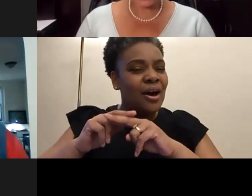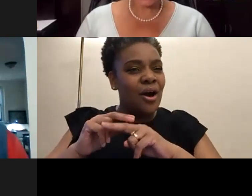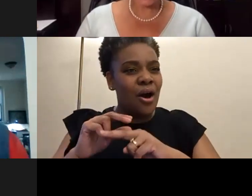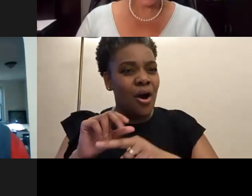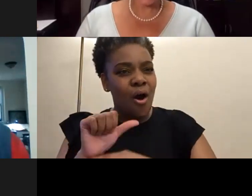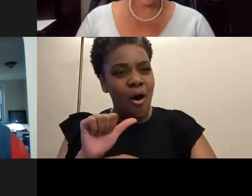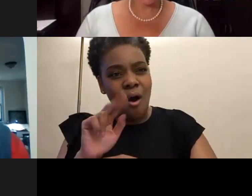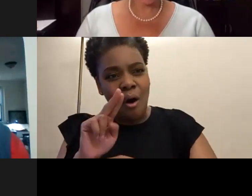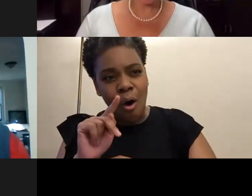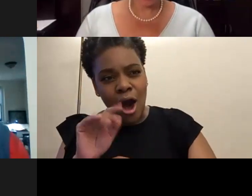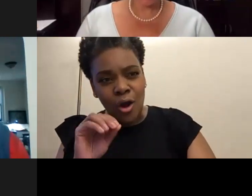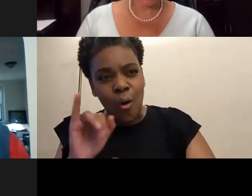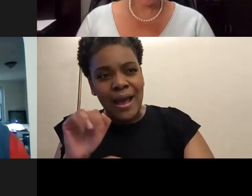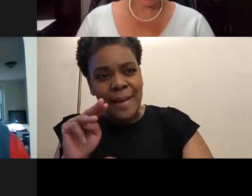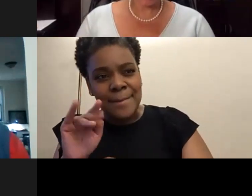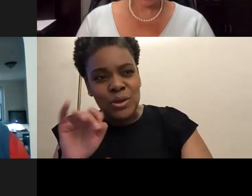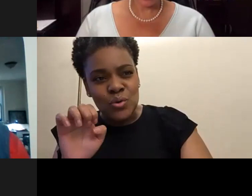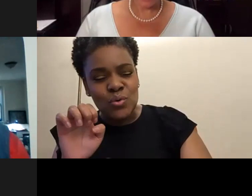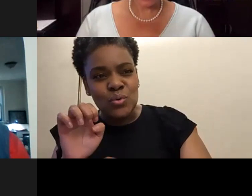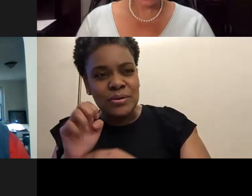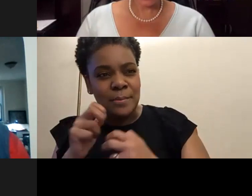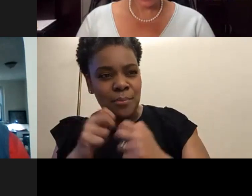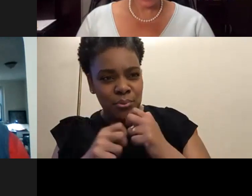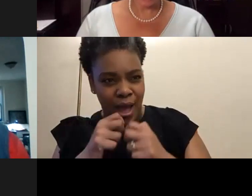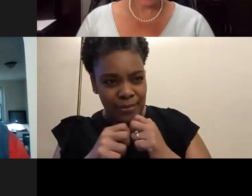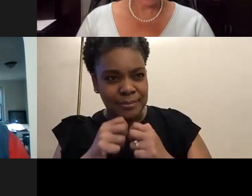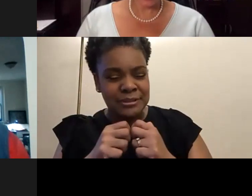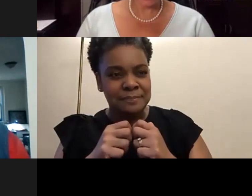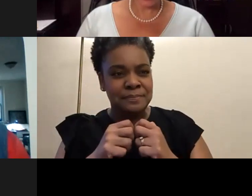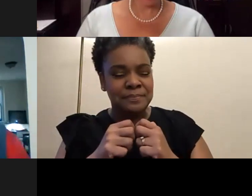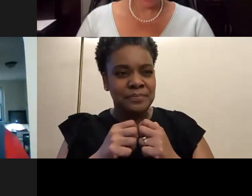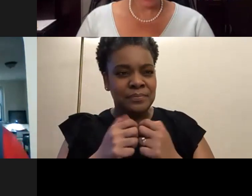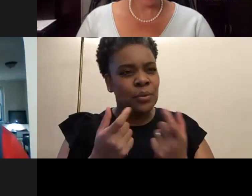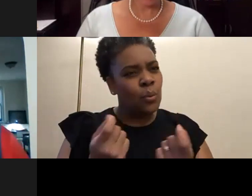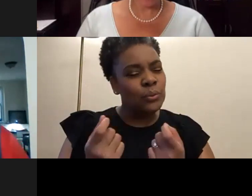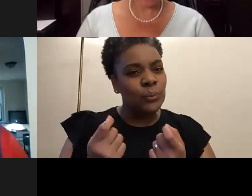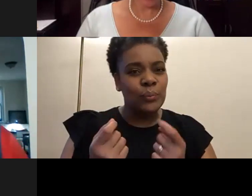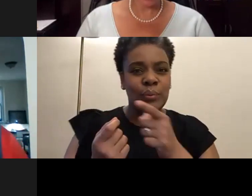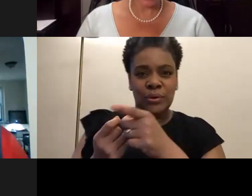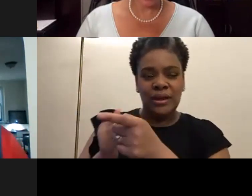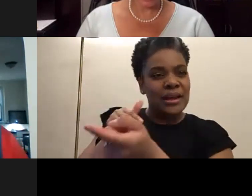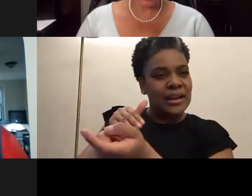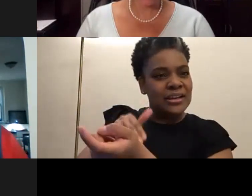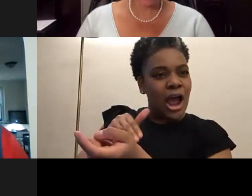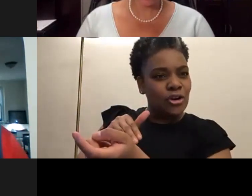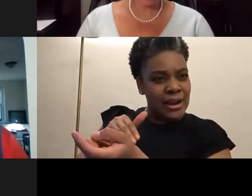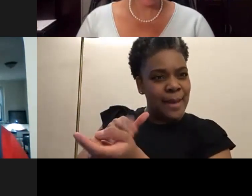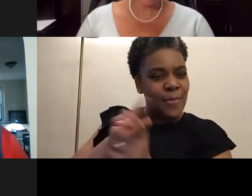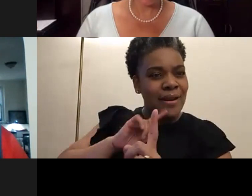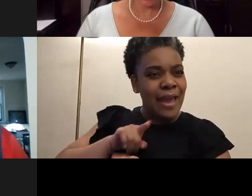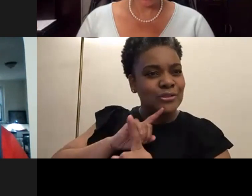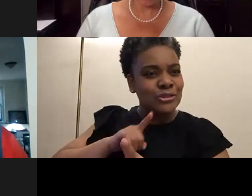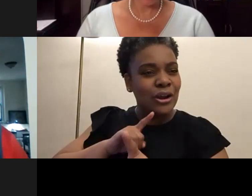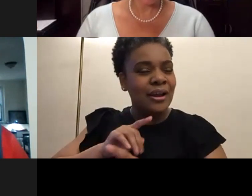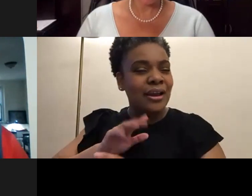I haven't seen any data that's talking about like mRNA vaccines having adverse effects down the line of autoimmune diseases. I mean, it's using your immune